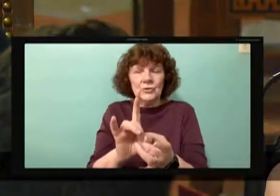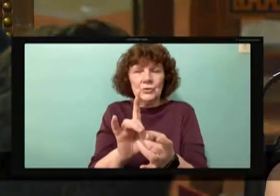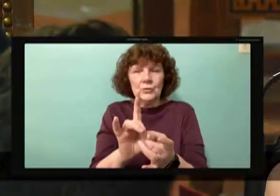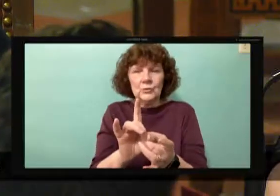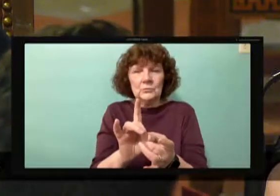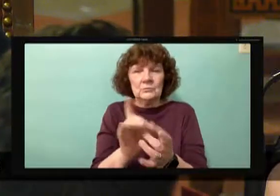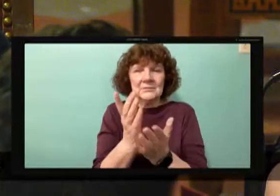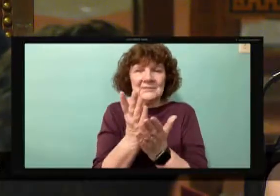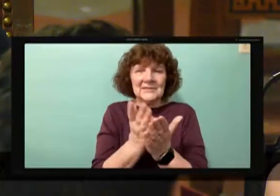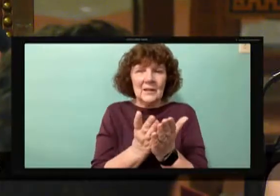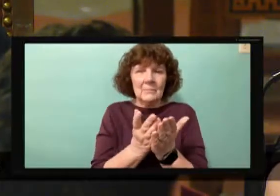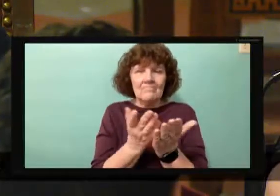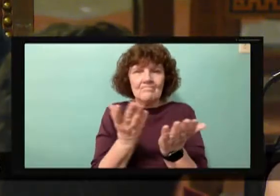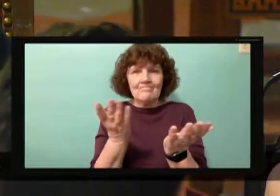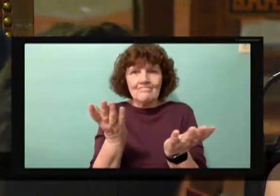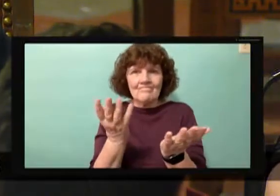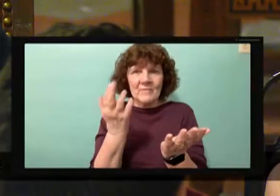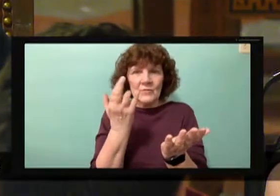of the recent